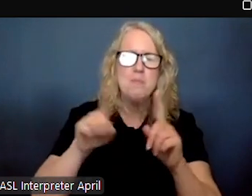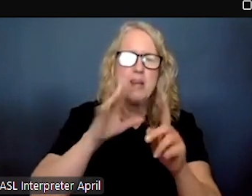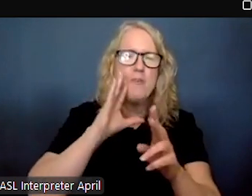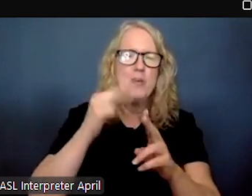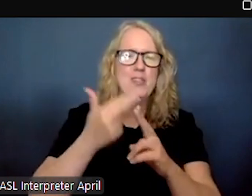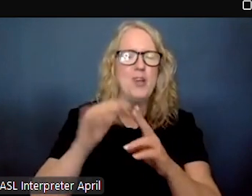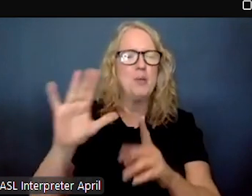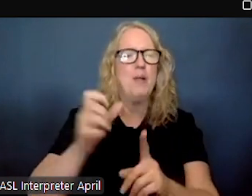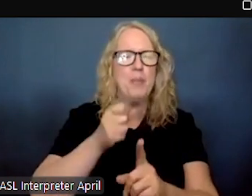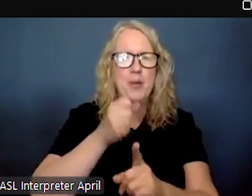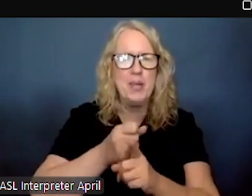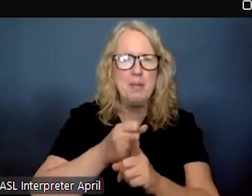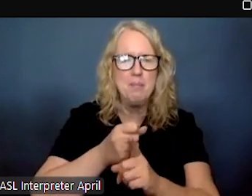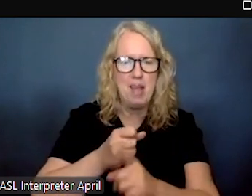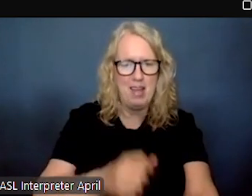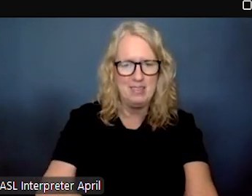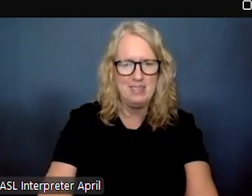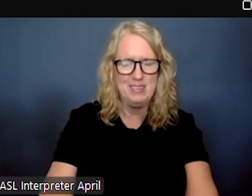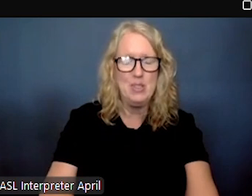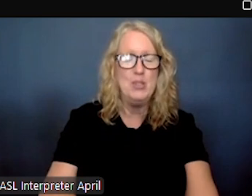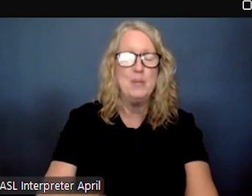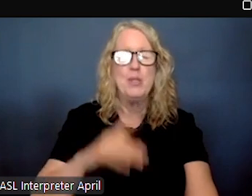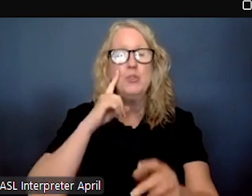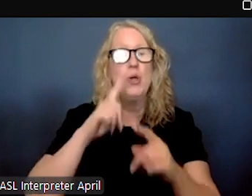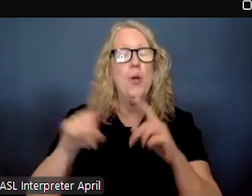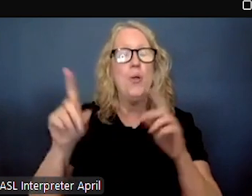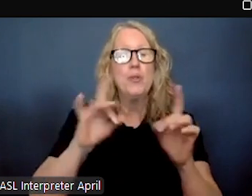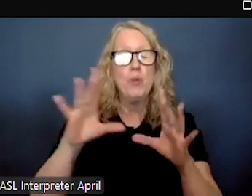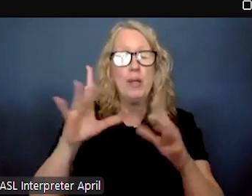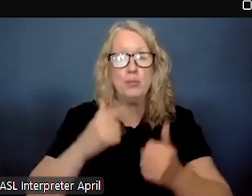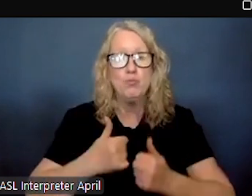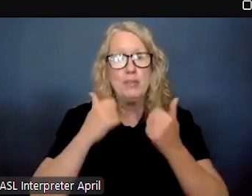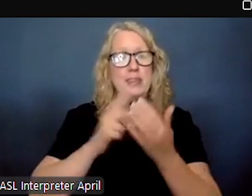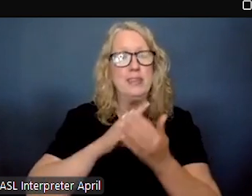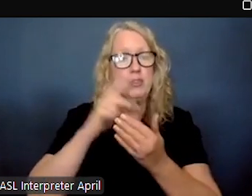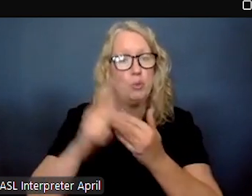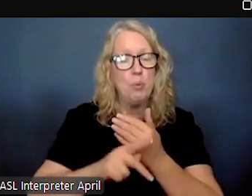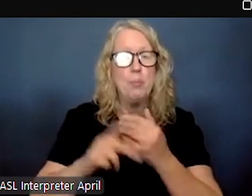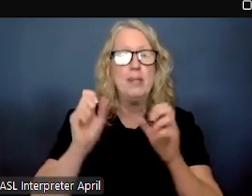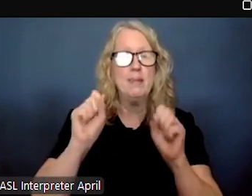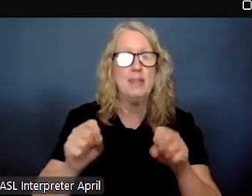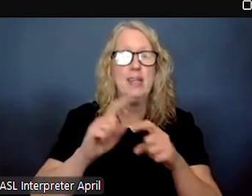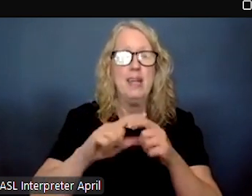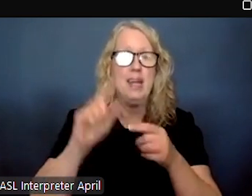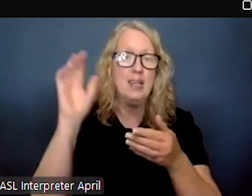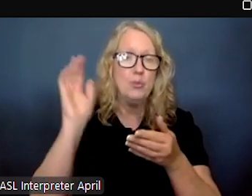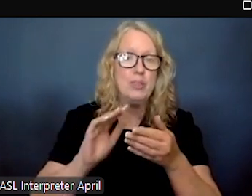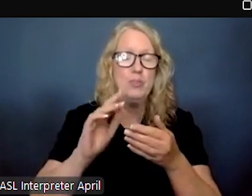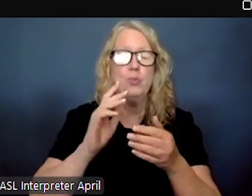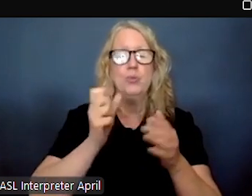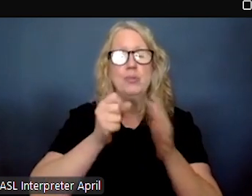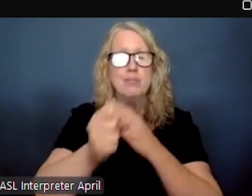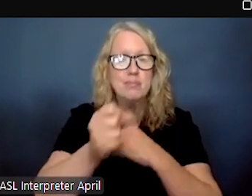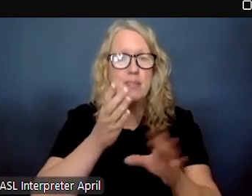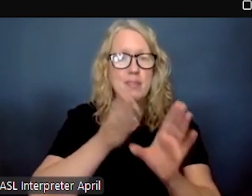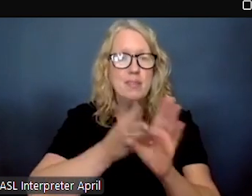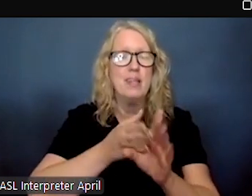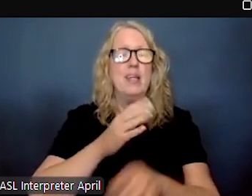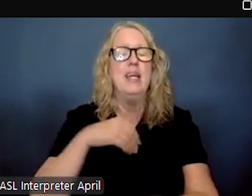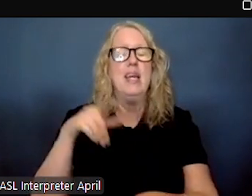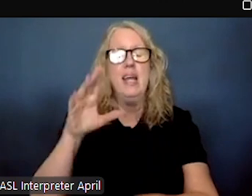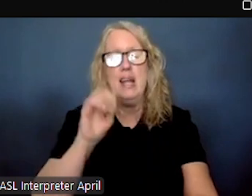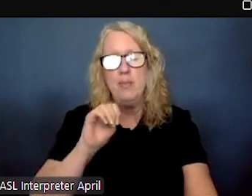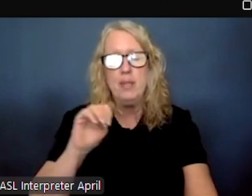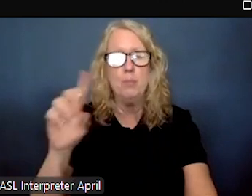their impact. And, crisis residential programs consistently reduce psychiatric hospitalizations and emergency